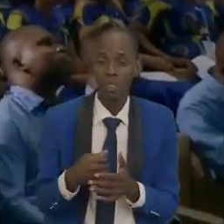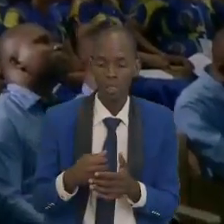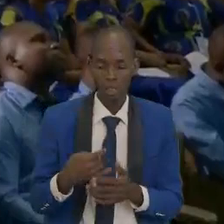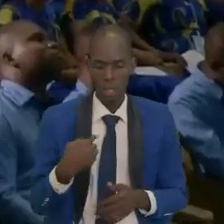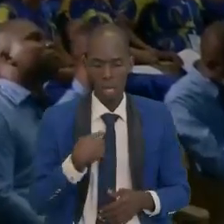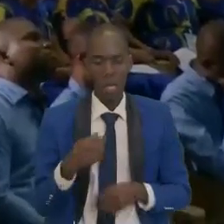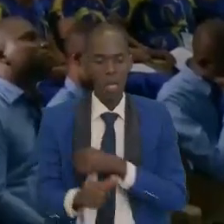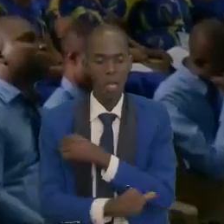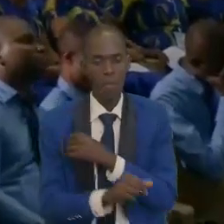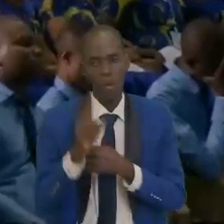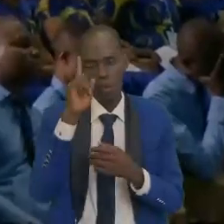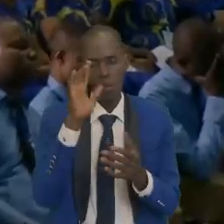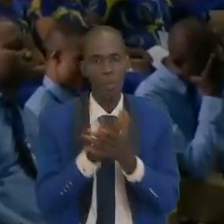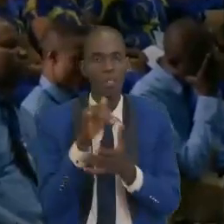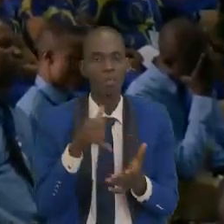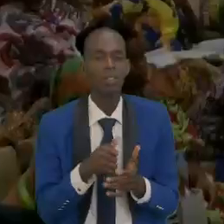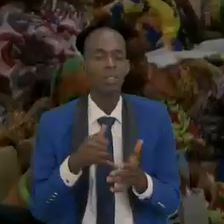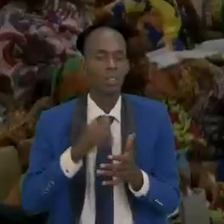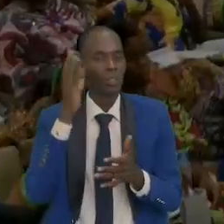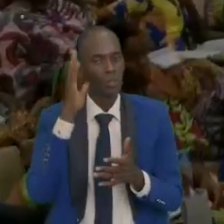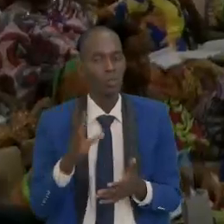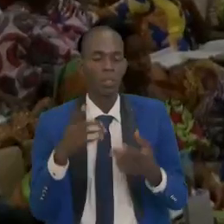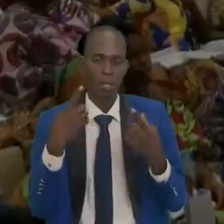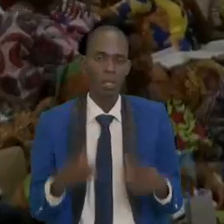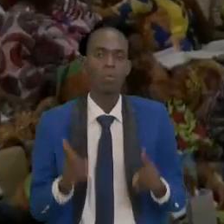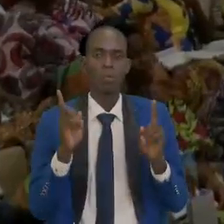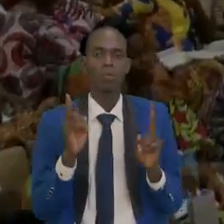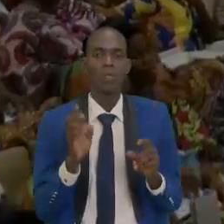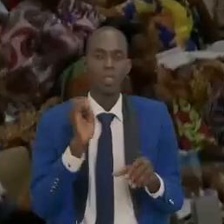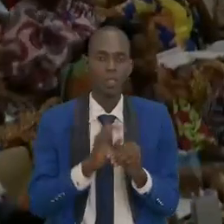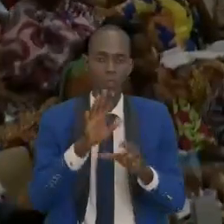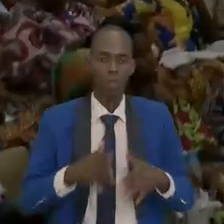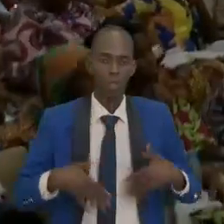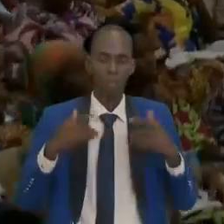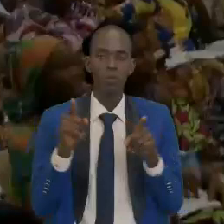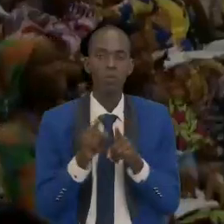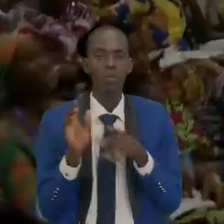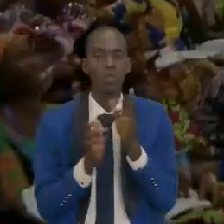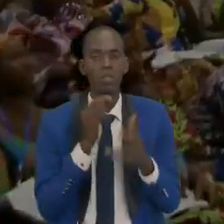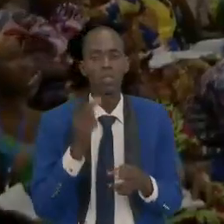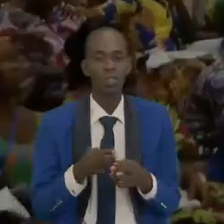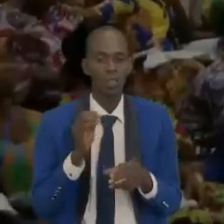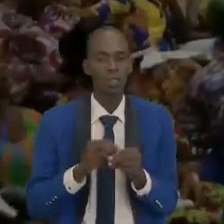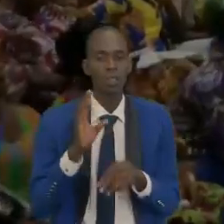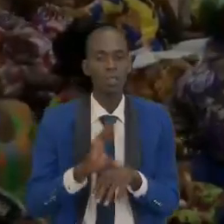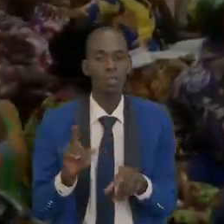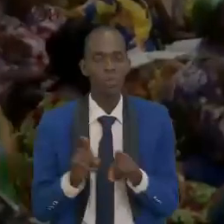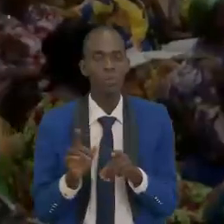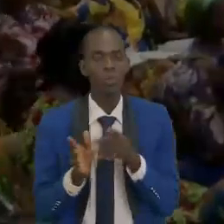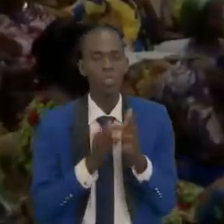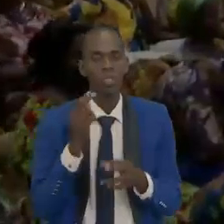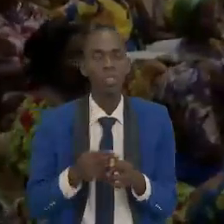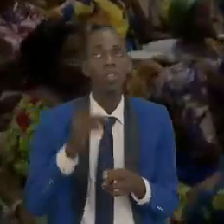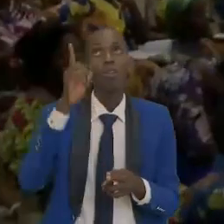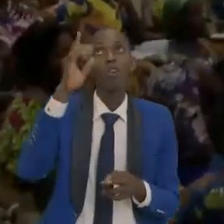it it will be done in your life in the church God